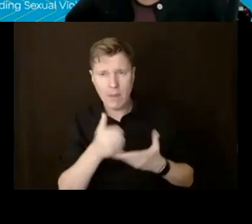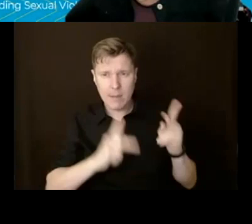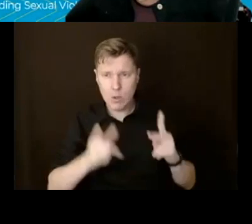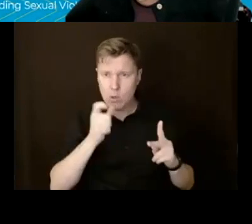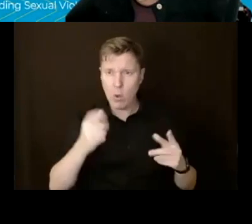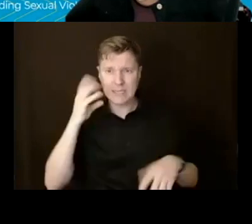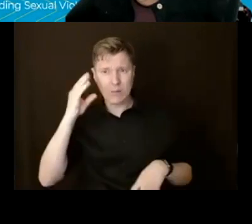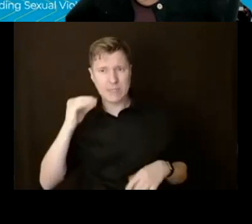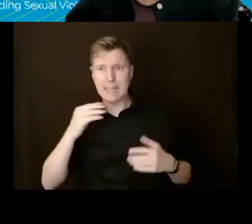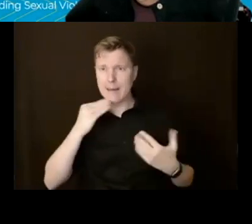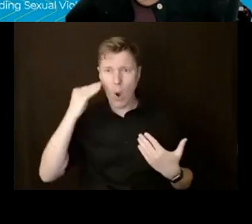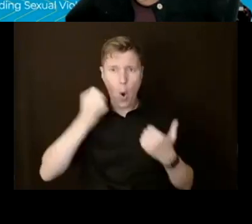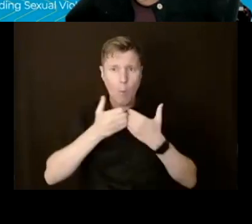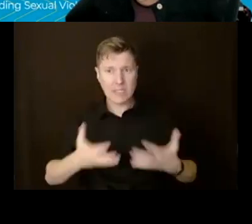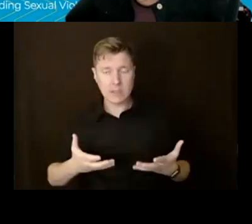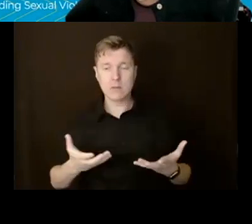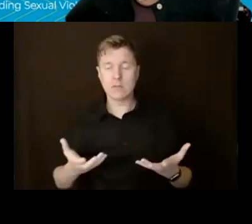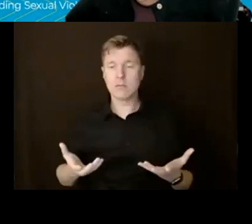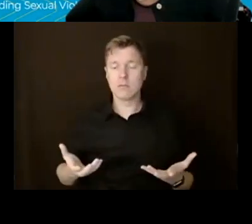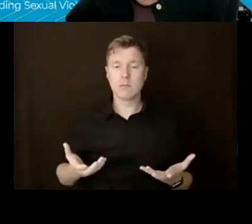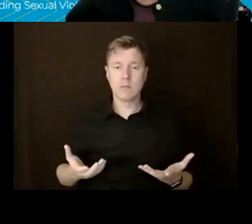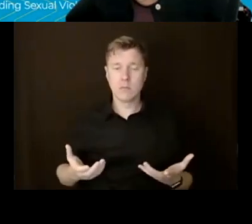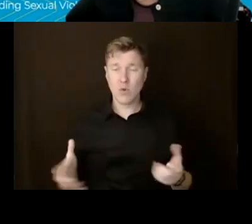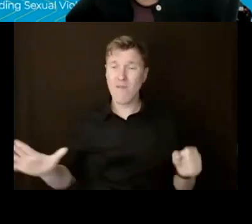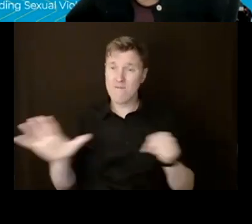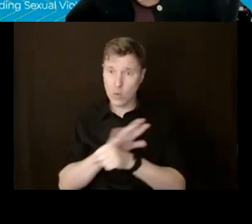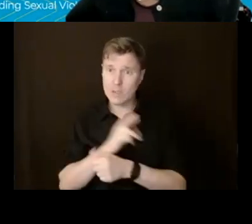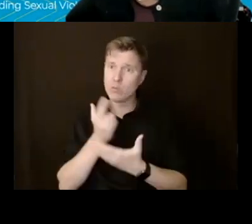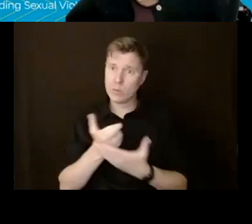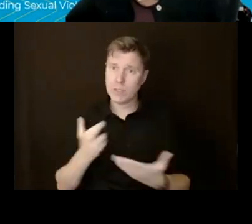homelessness, like actually, fully resourcing